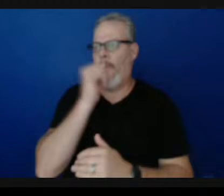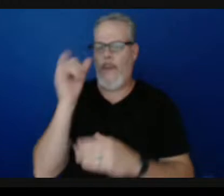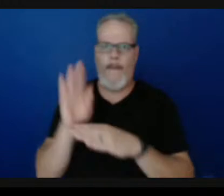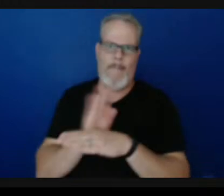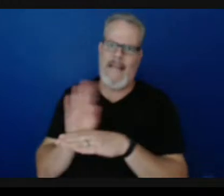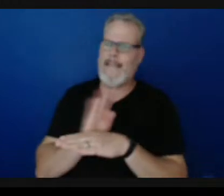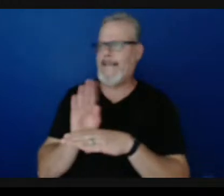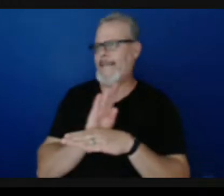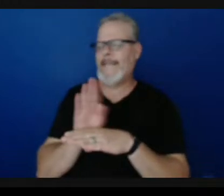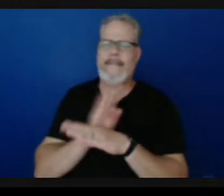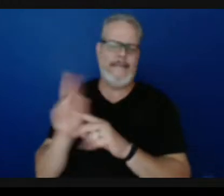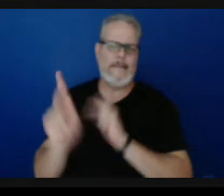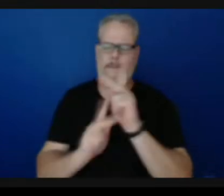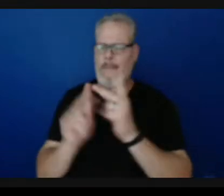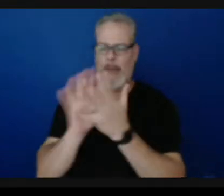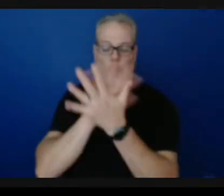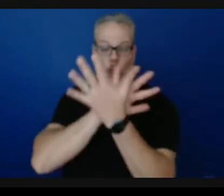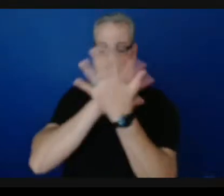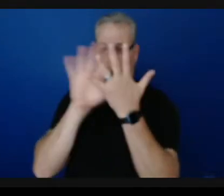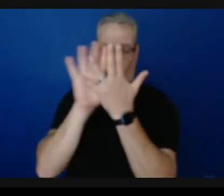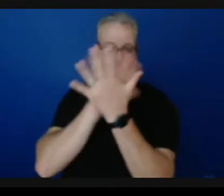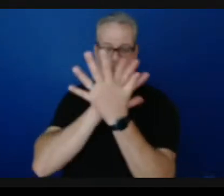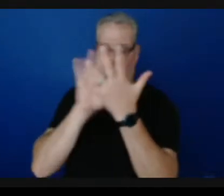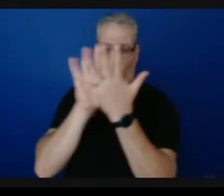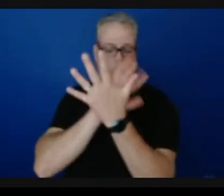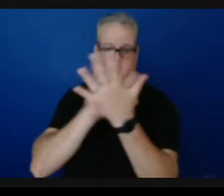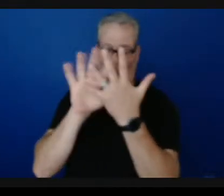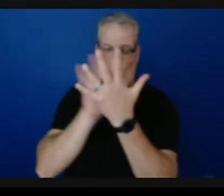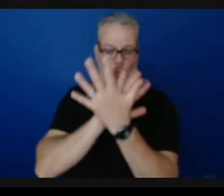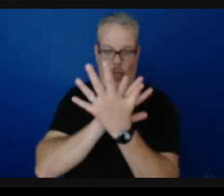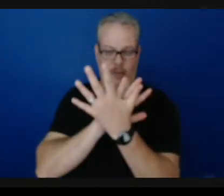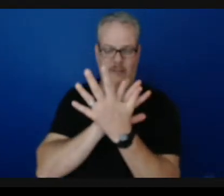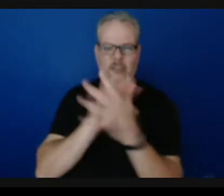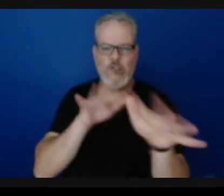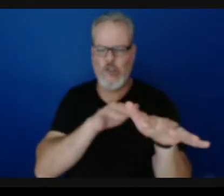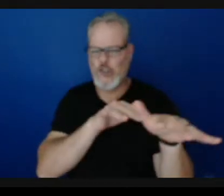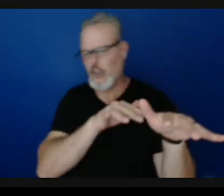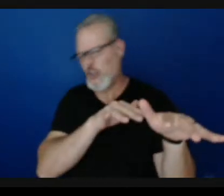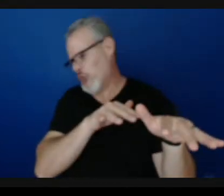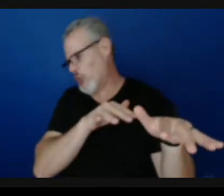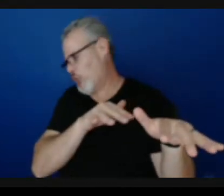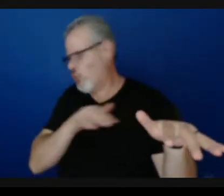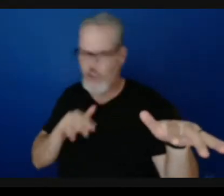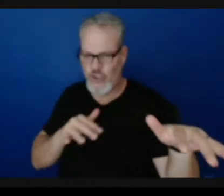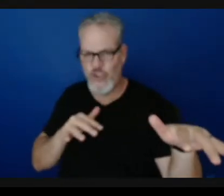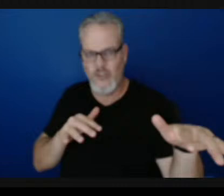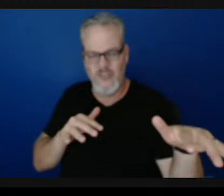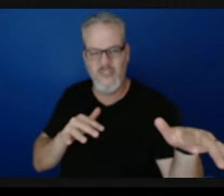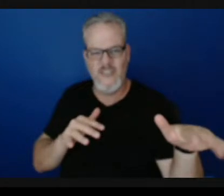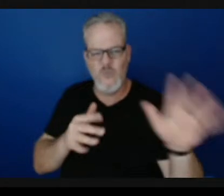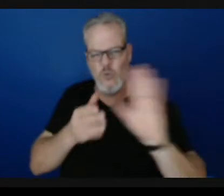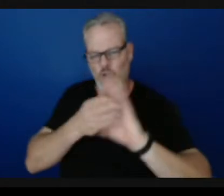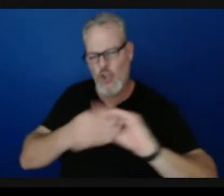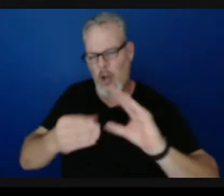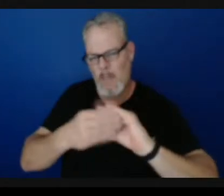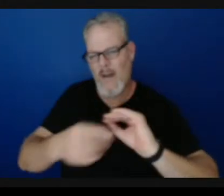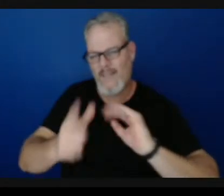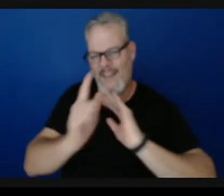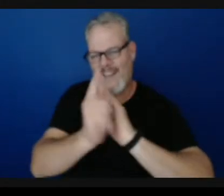Ben Hayes, we'll have some posts from the Park Service about the traffic situation up there that we're going to go through in the next segment.